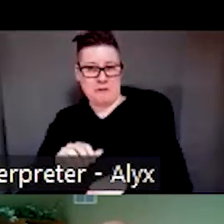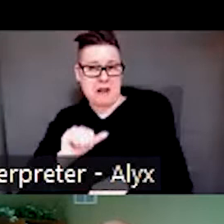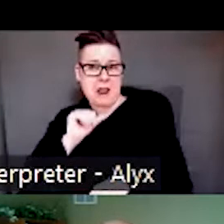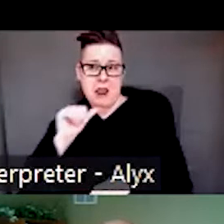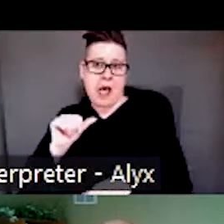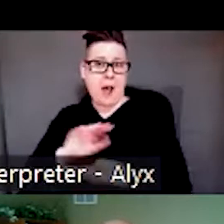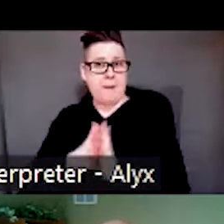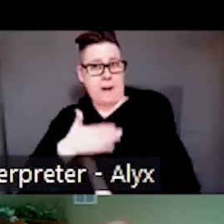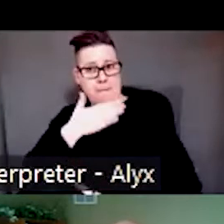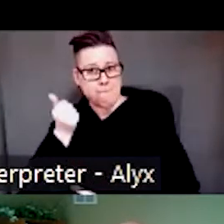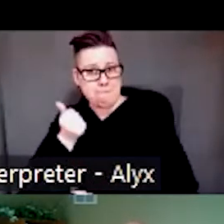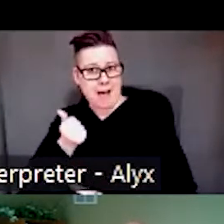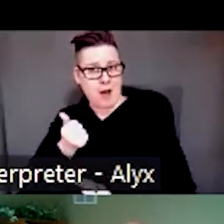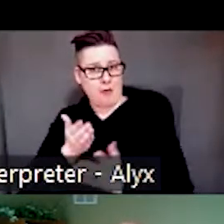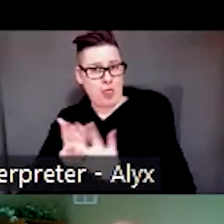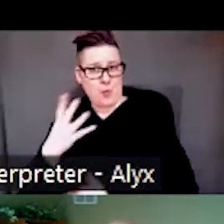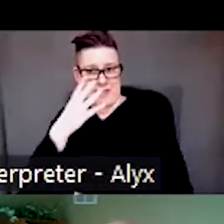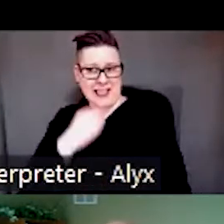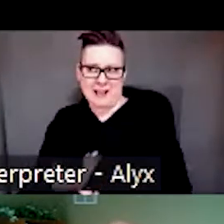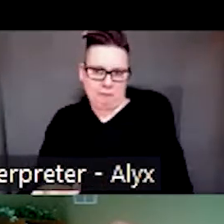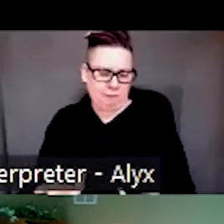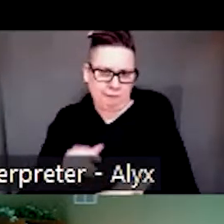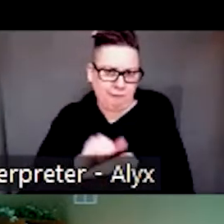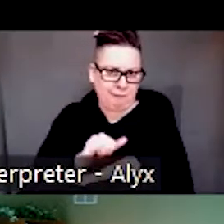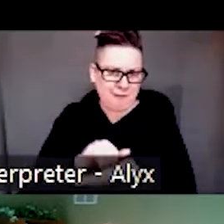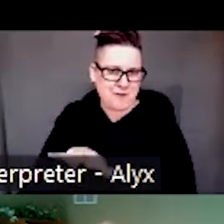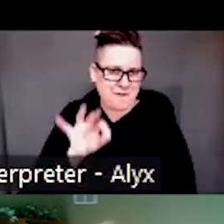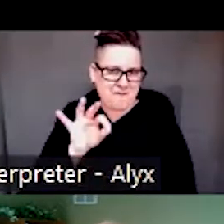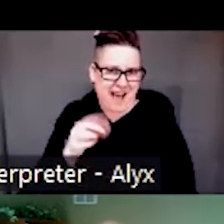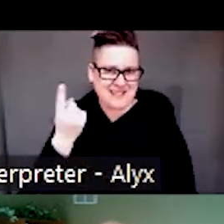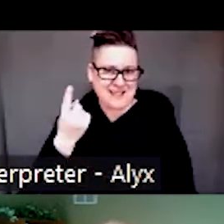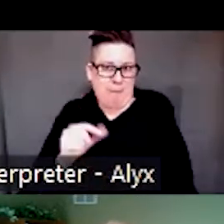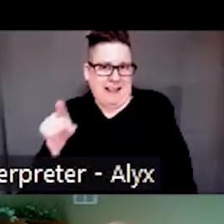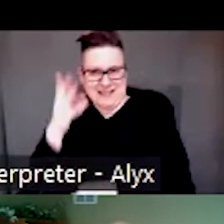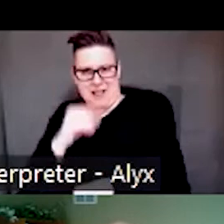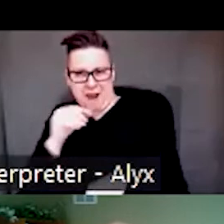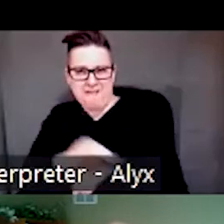optimized by the presence of regularly occurring sleep-wake states.